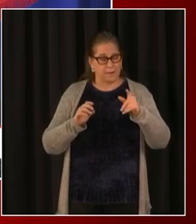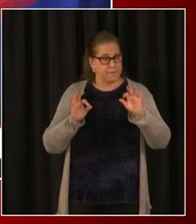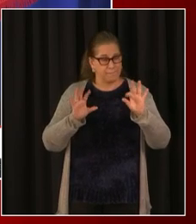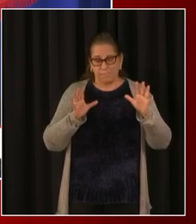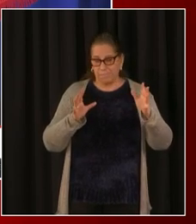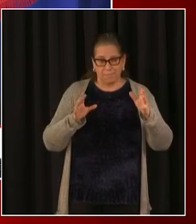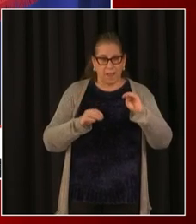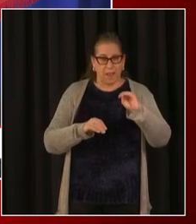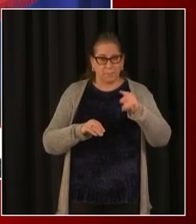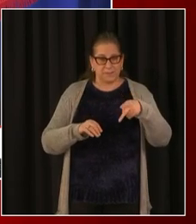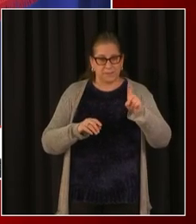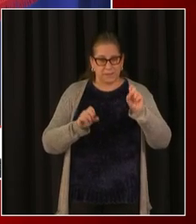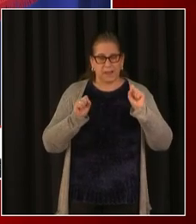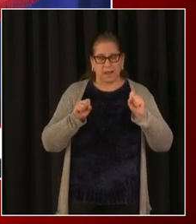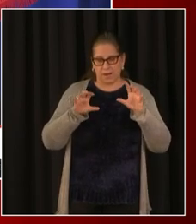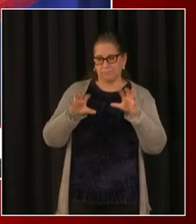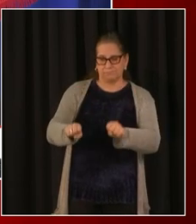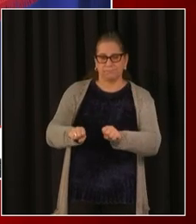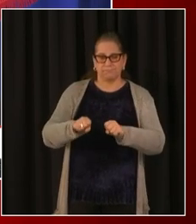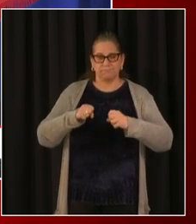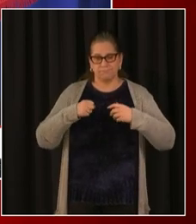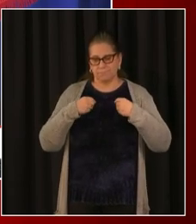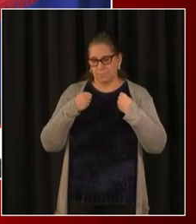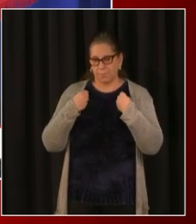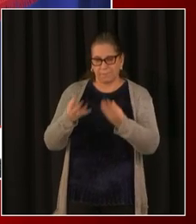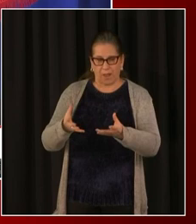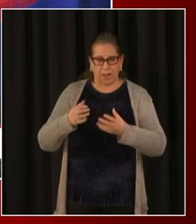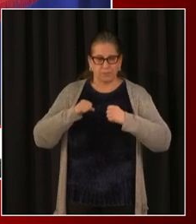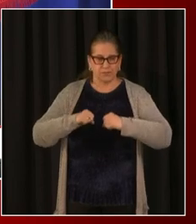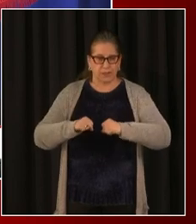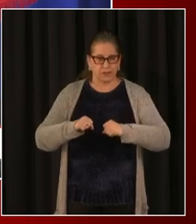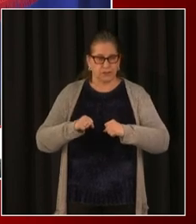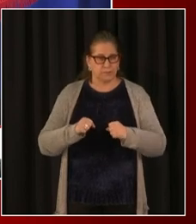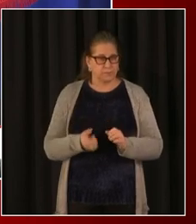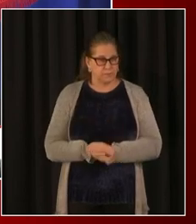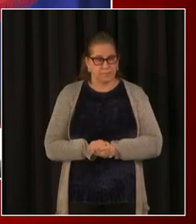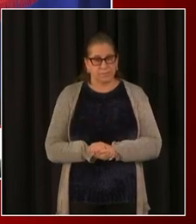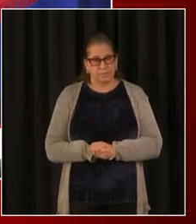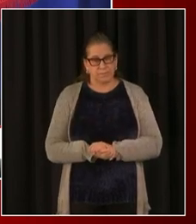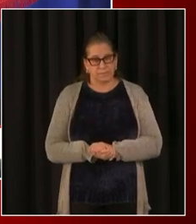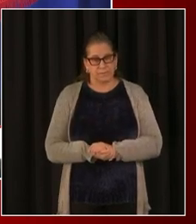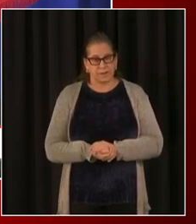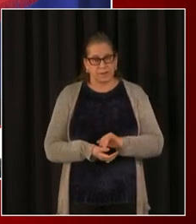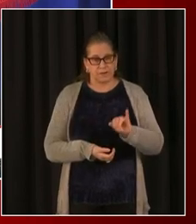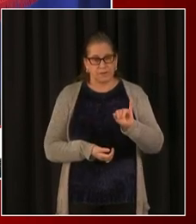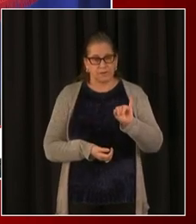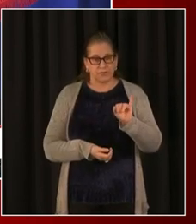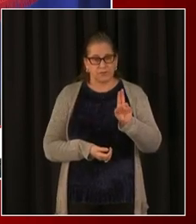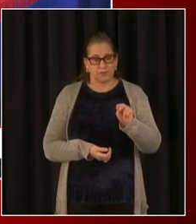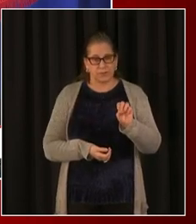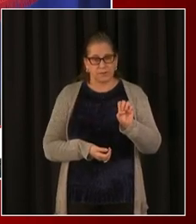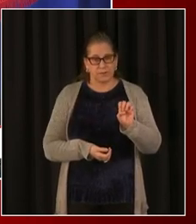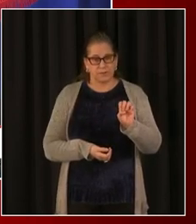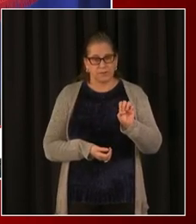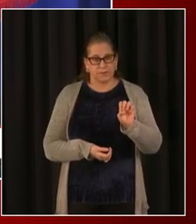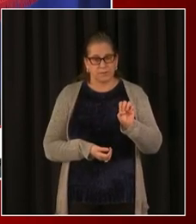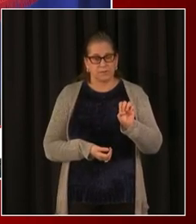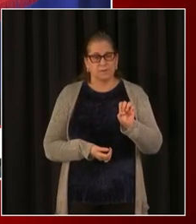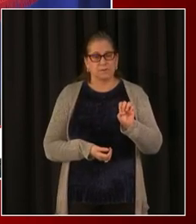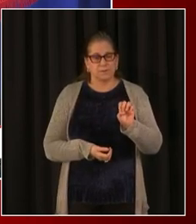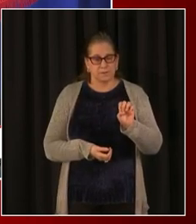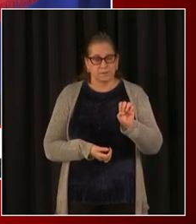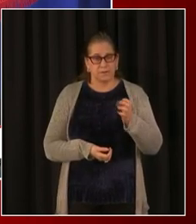from the President in January. When you think about... June, sorry. When you think